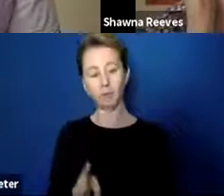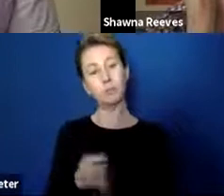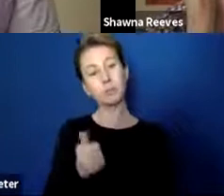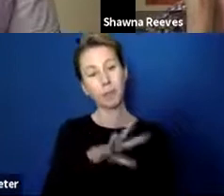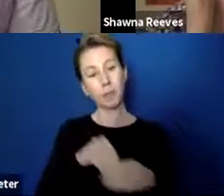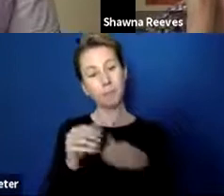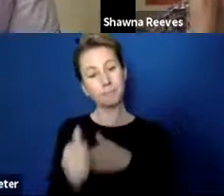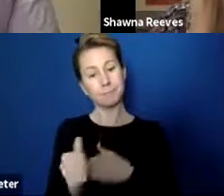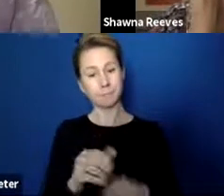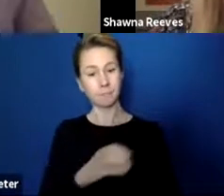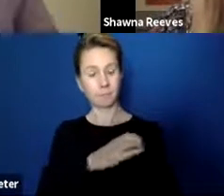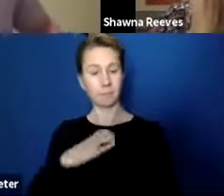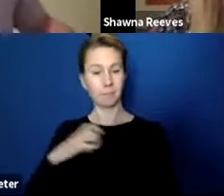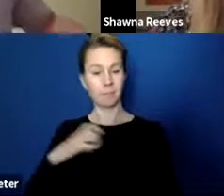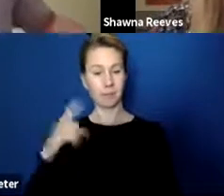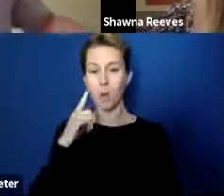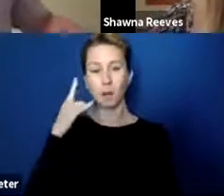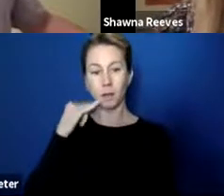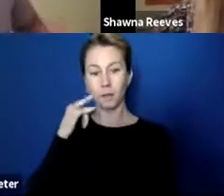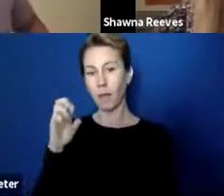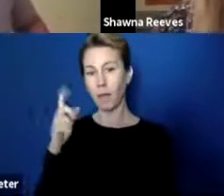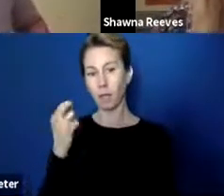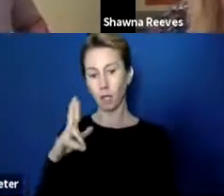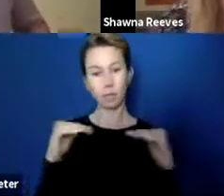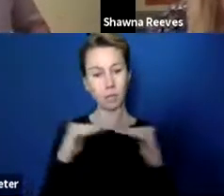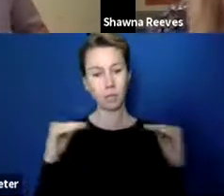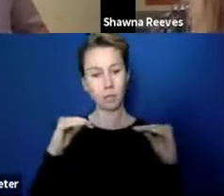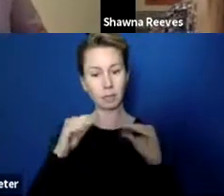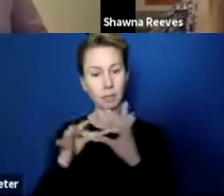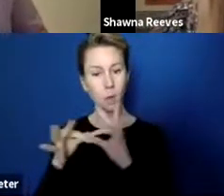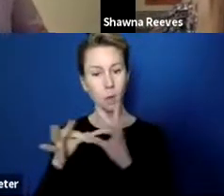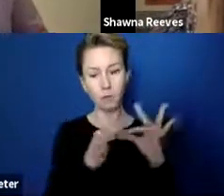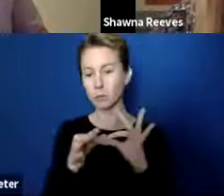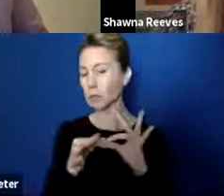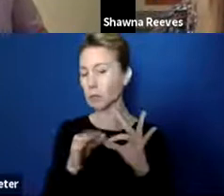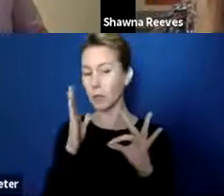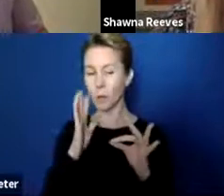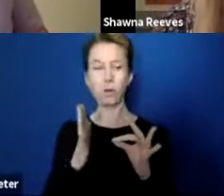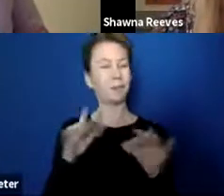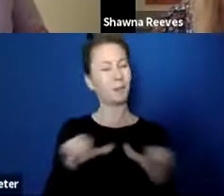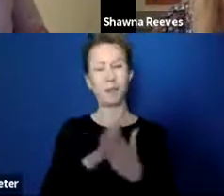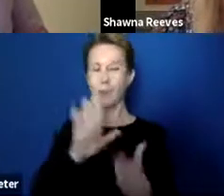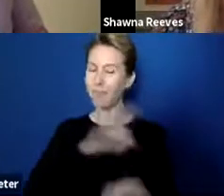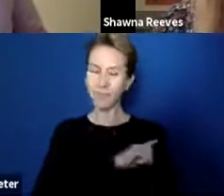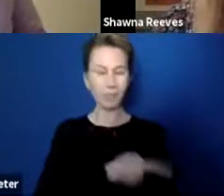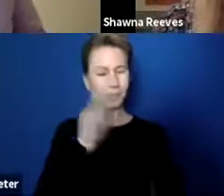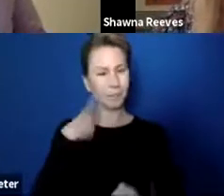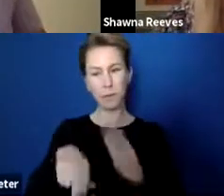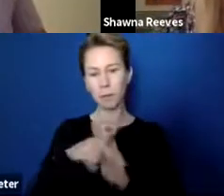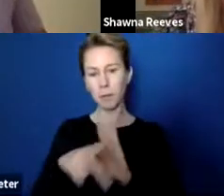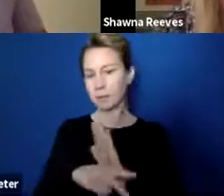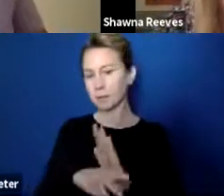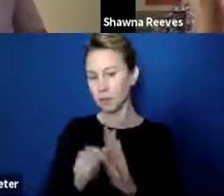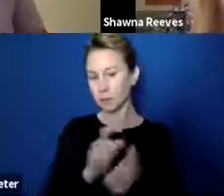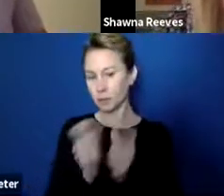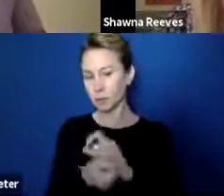that 29,000 long-term care residents in her community get high-quality care, respect, and are able to live lives free of abuse